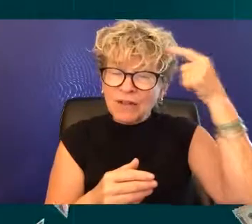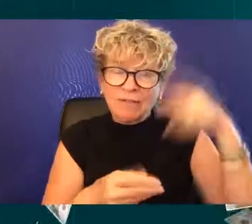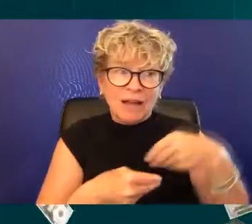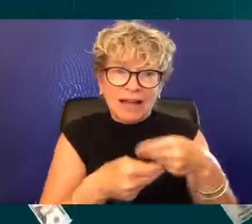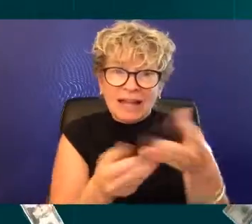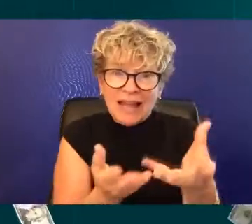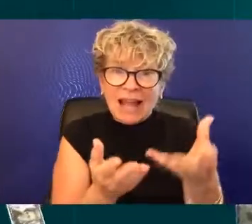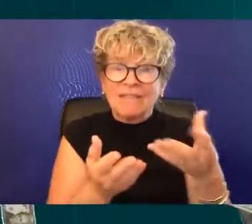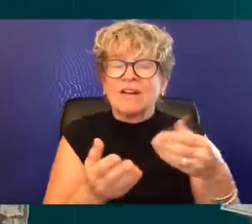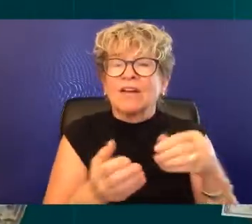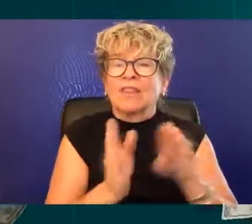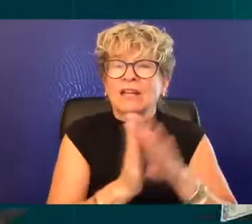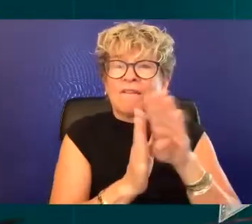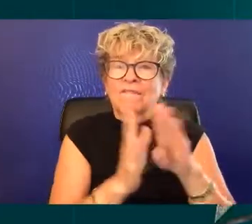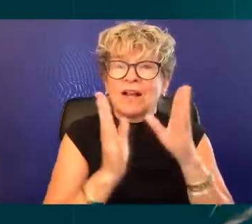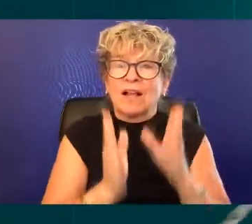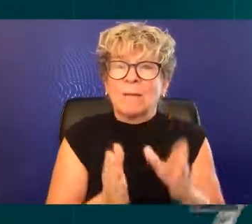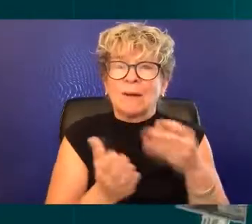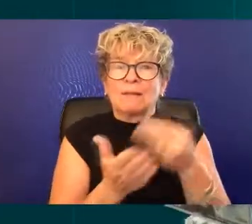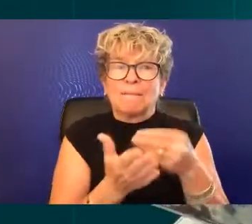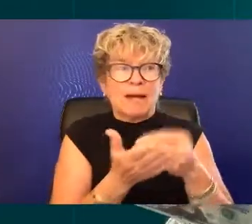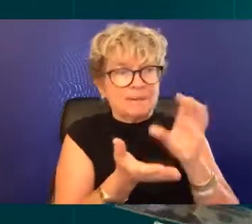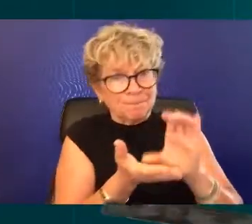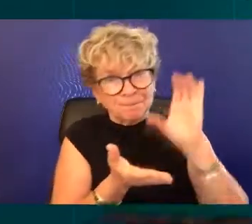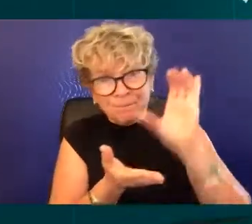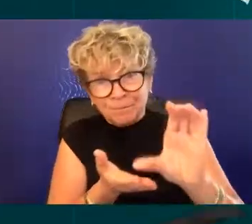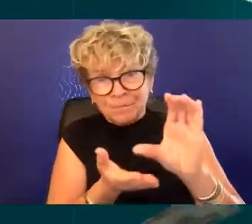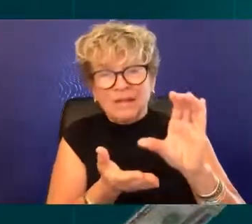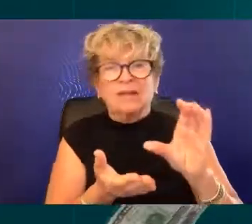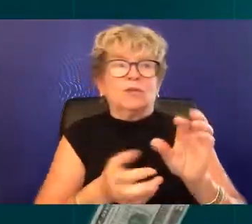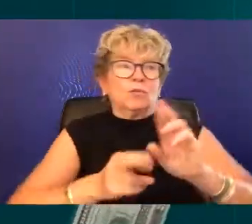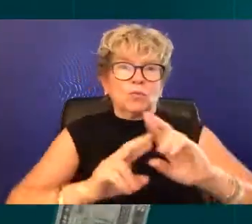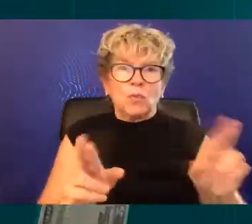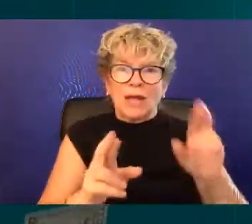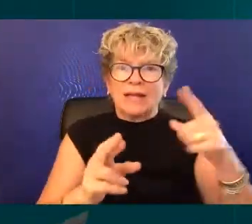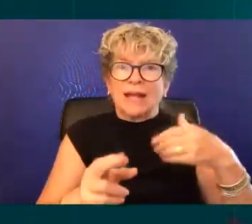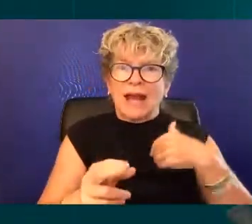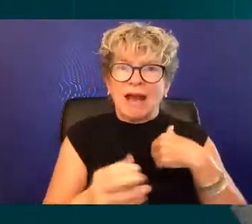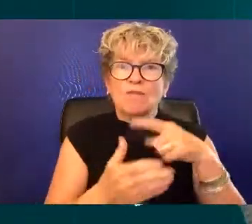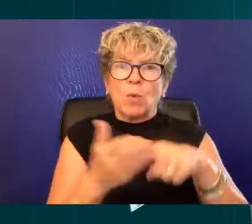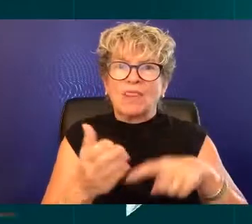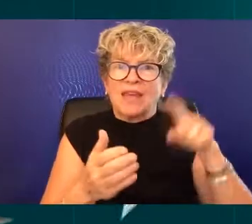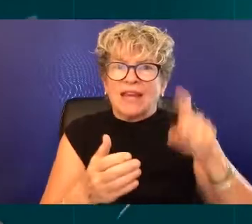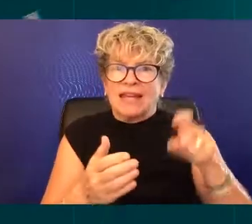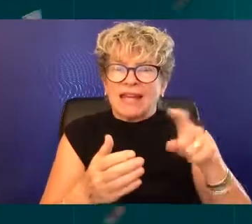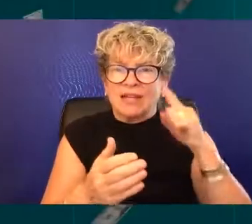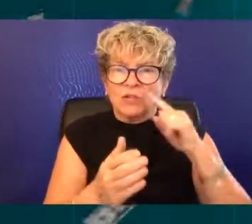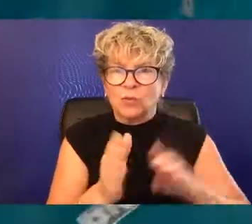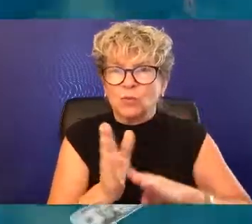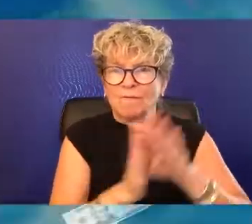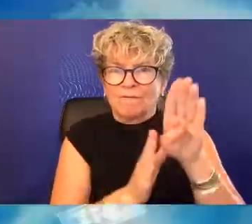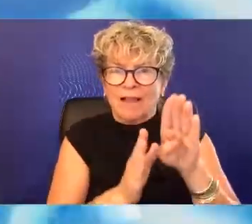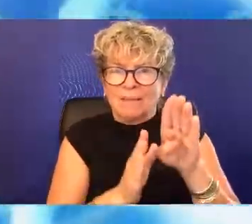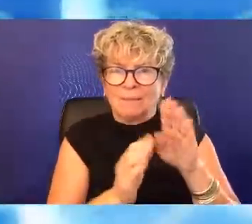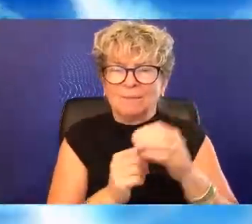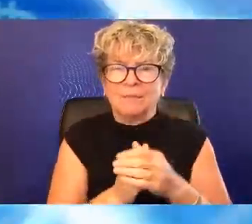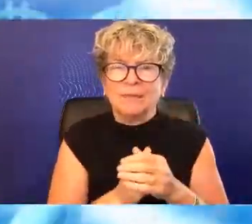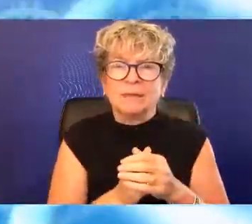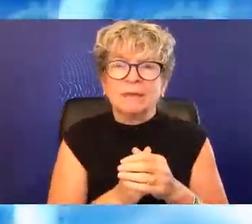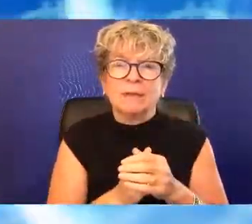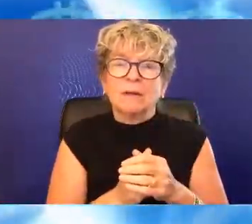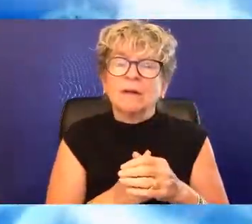The federal government provided the vaccine developers with a lot of money up front to ensure they had the resources they